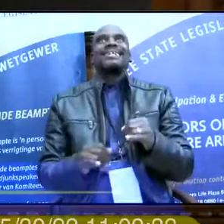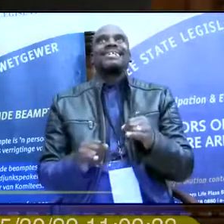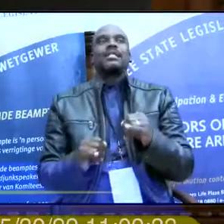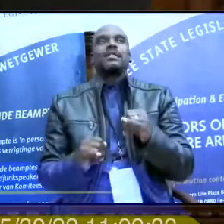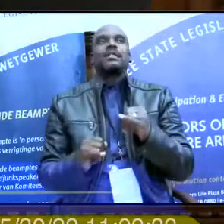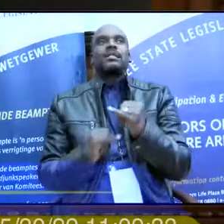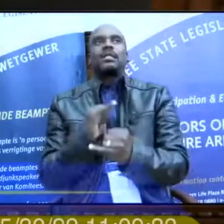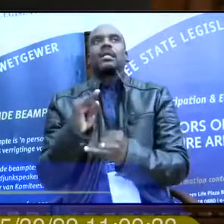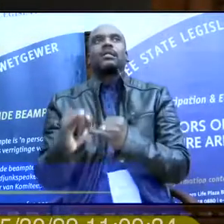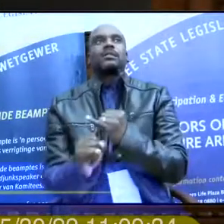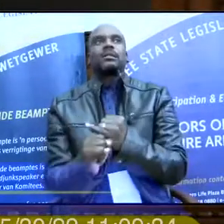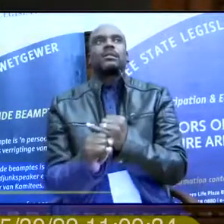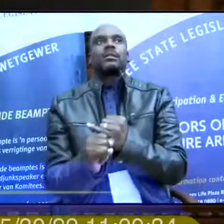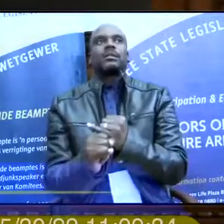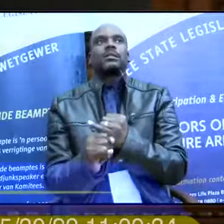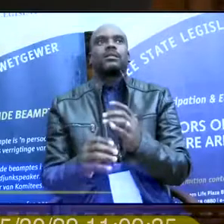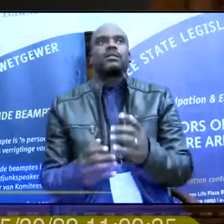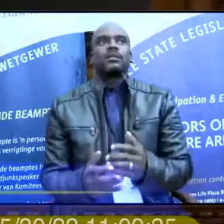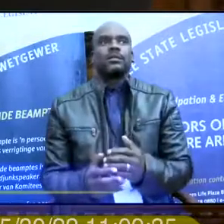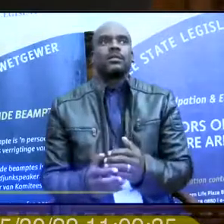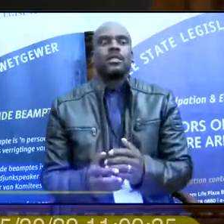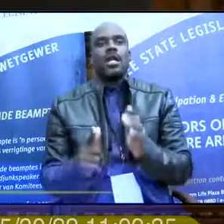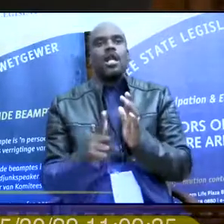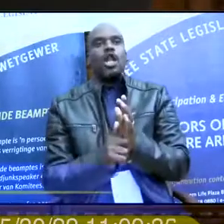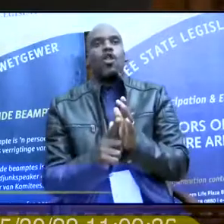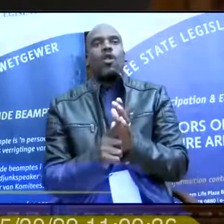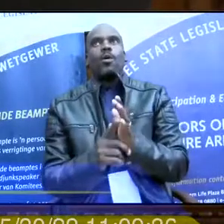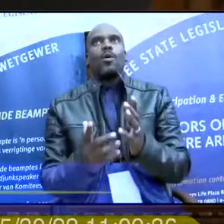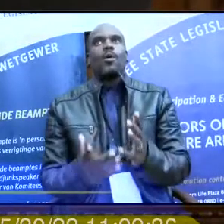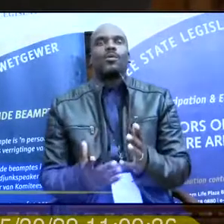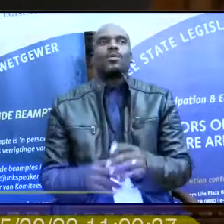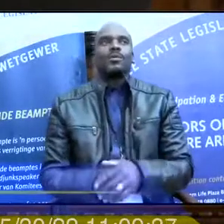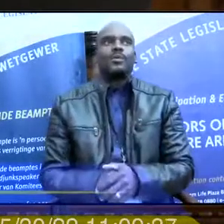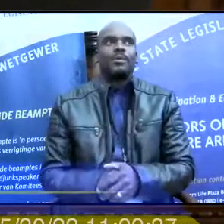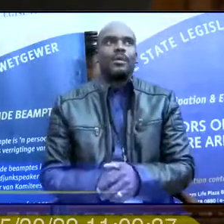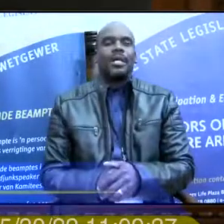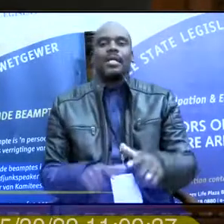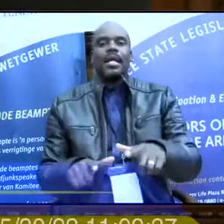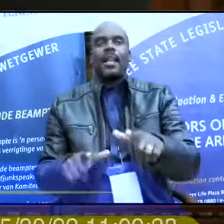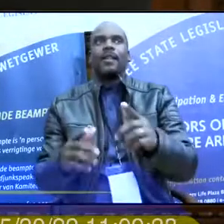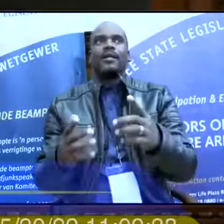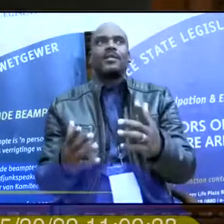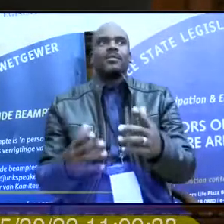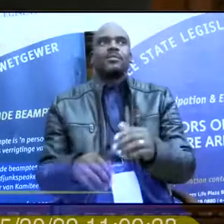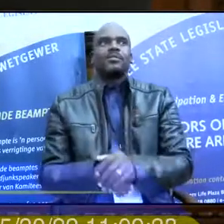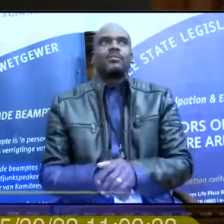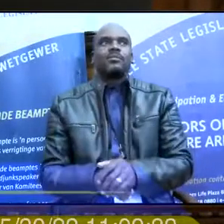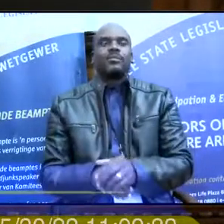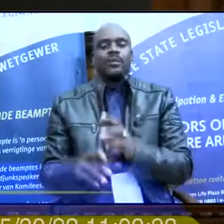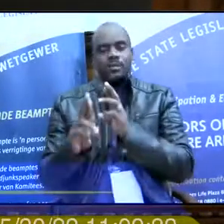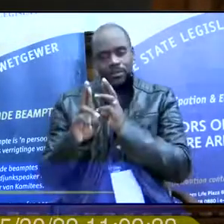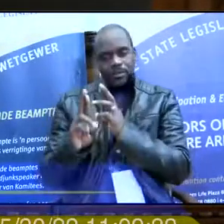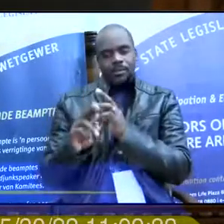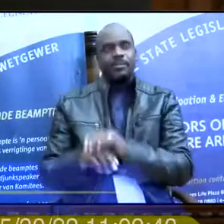investment and the role of labour in what it is that we do with everything that we spent